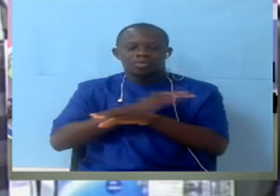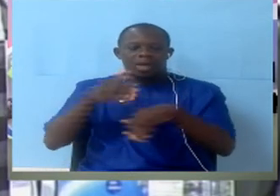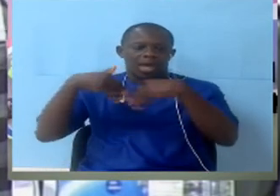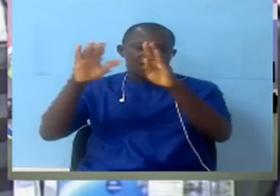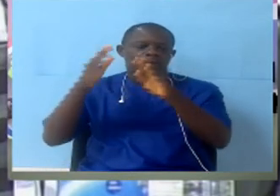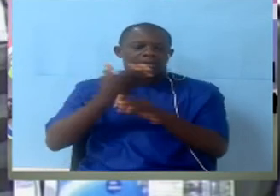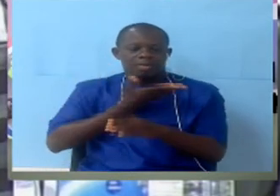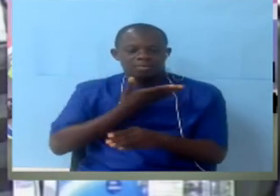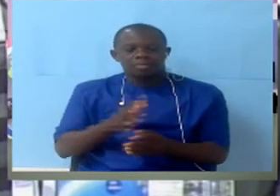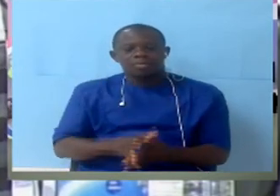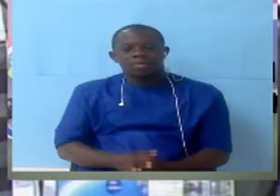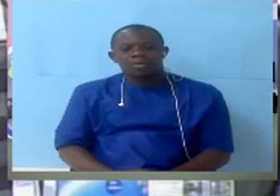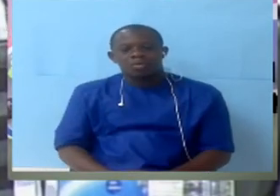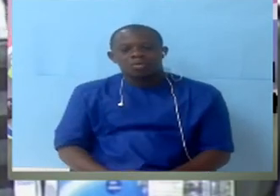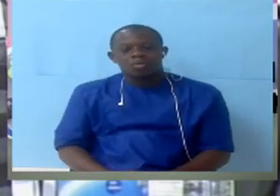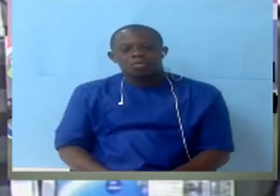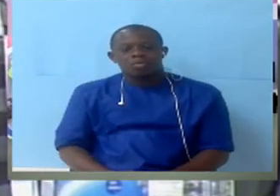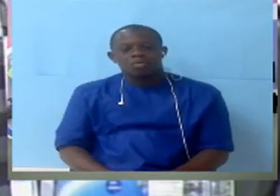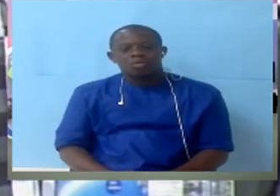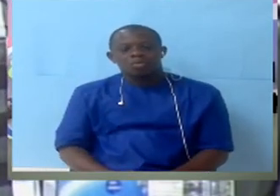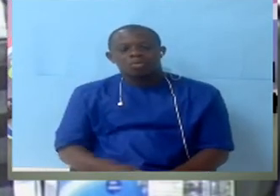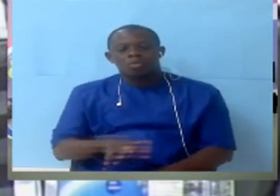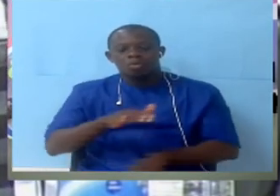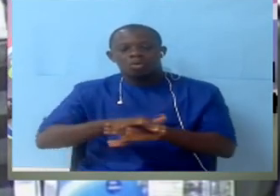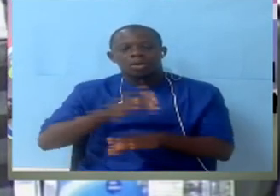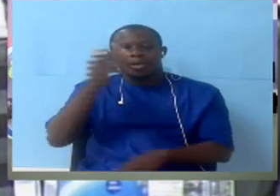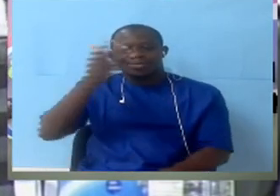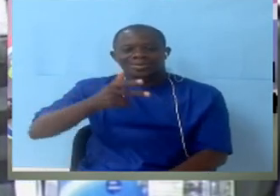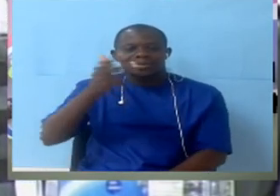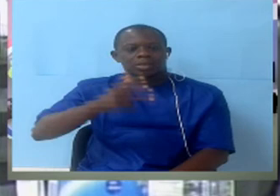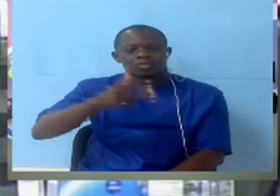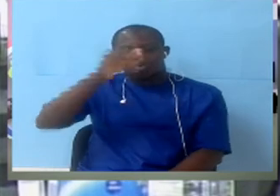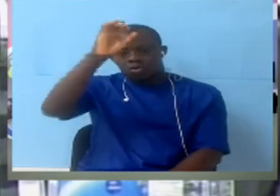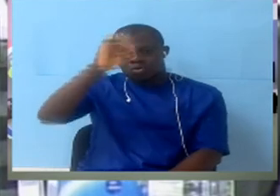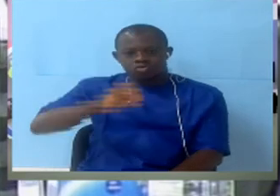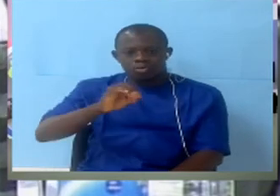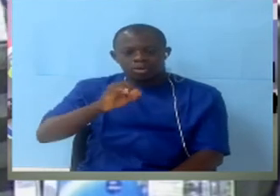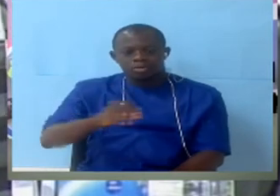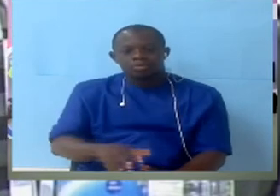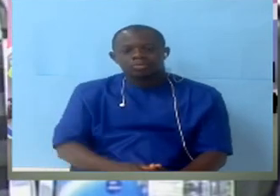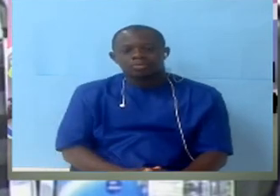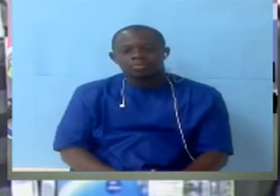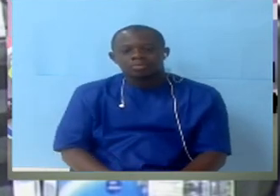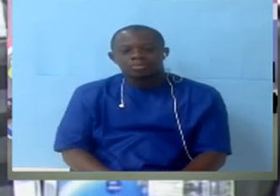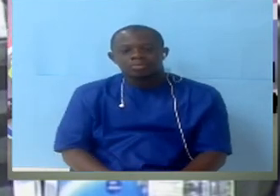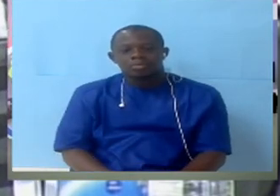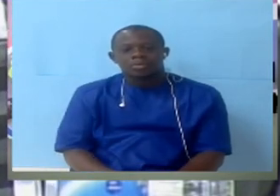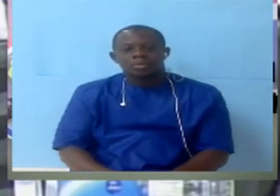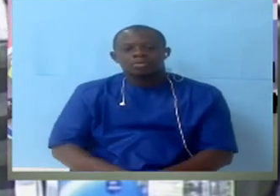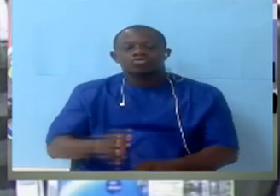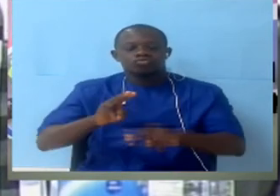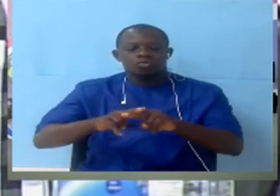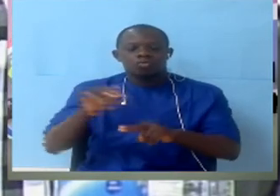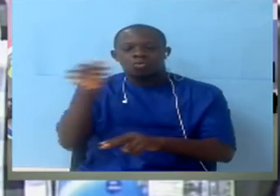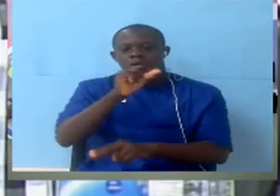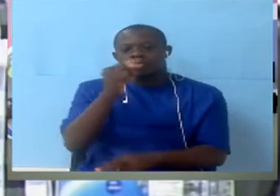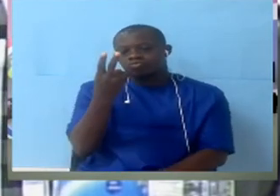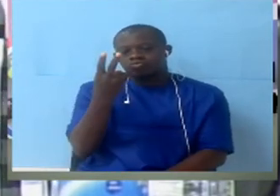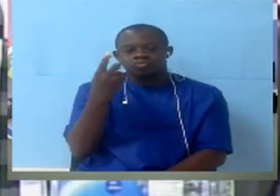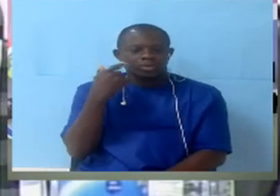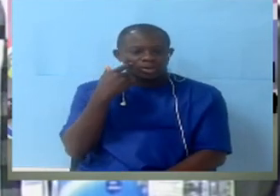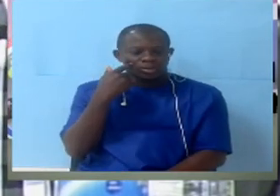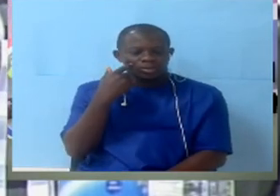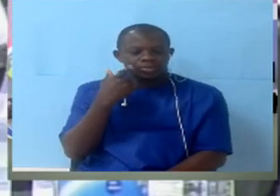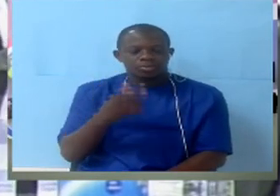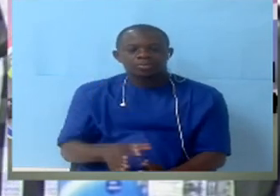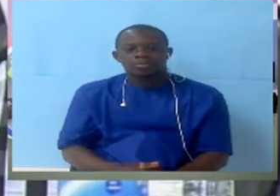dismissed. So then, on the 18th October. On the 18th of October. So another 2 days spent there. I spent another 2 days there. On